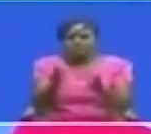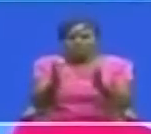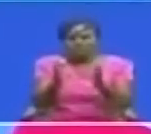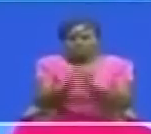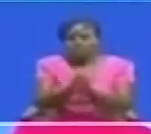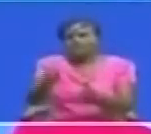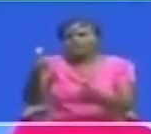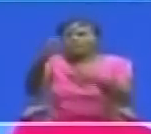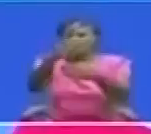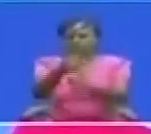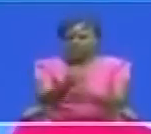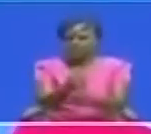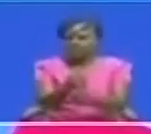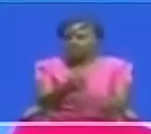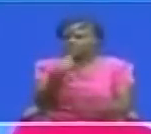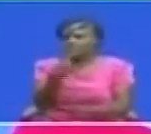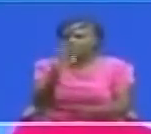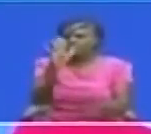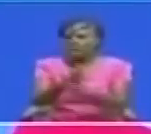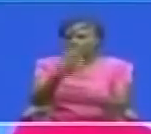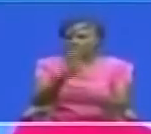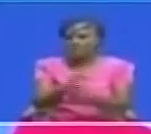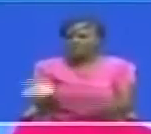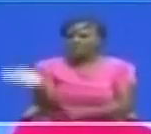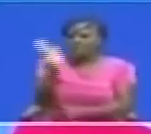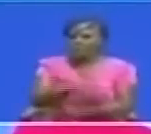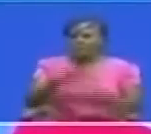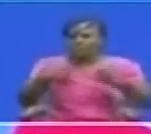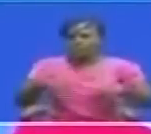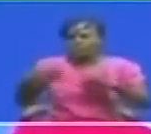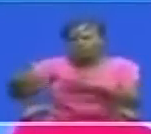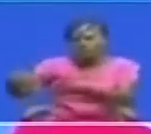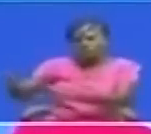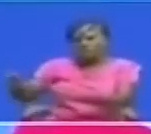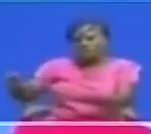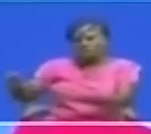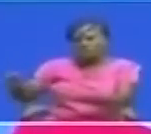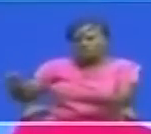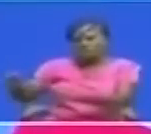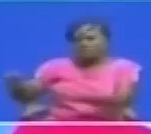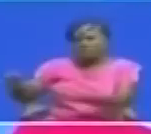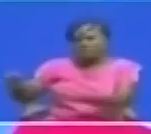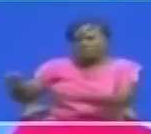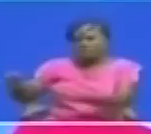International Organization for Migration says the majority of the returnees defect from the extremist groups.